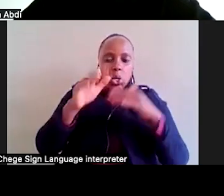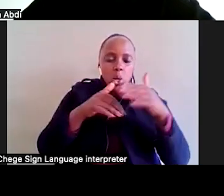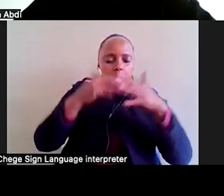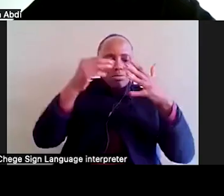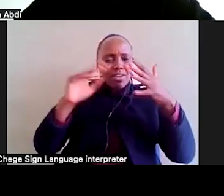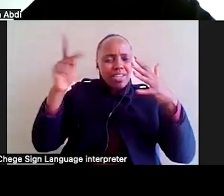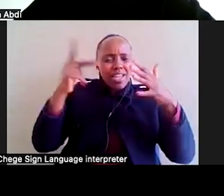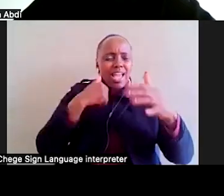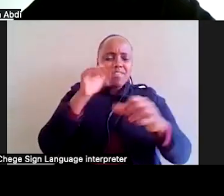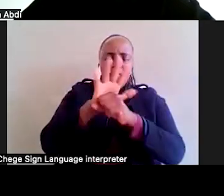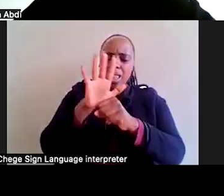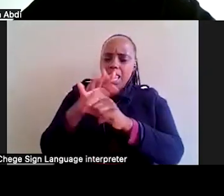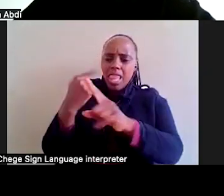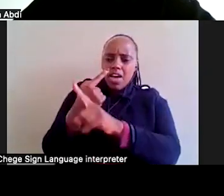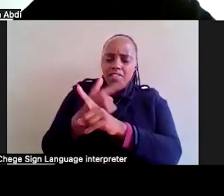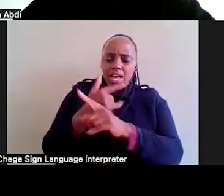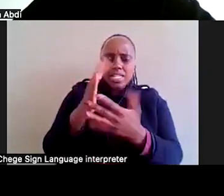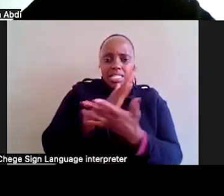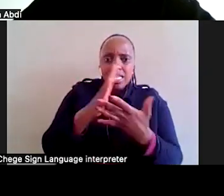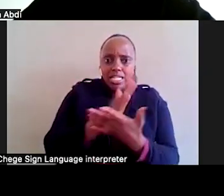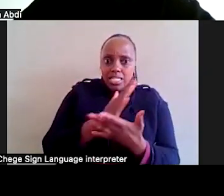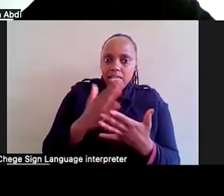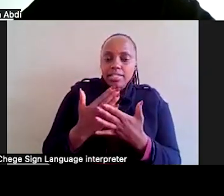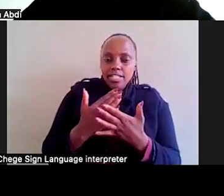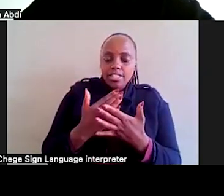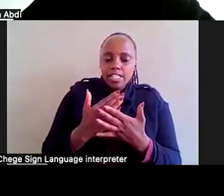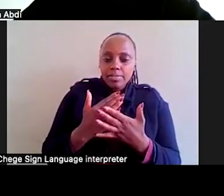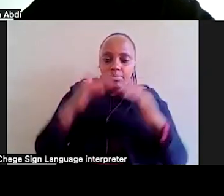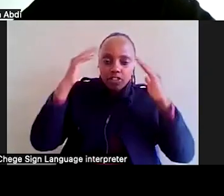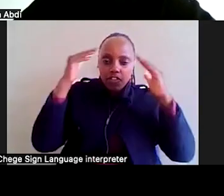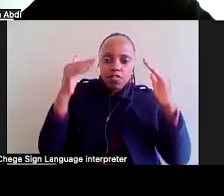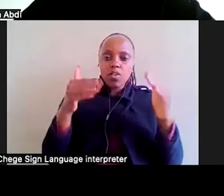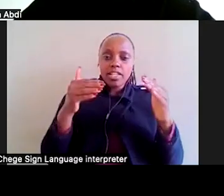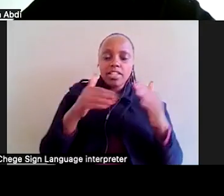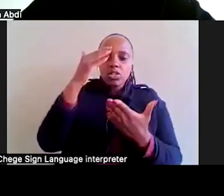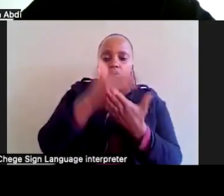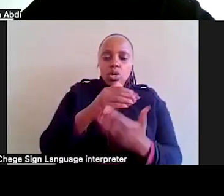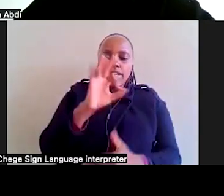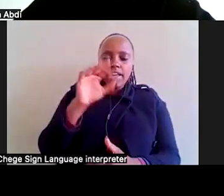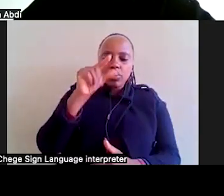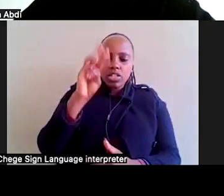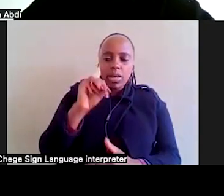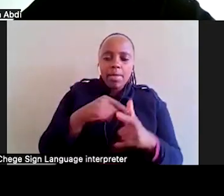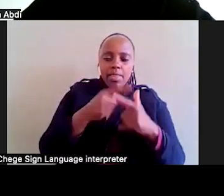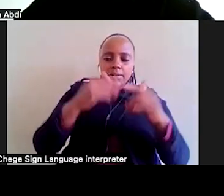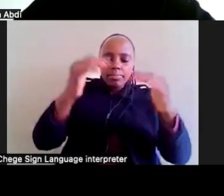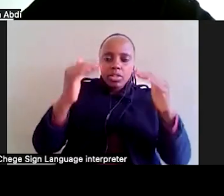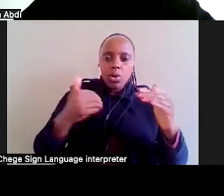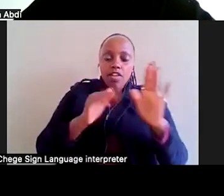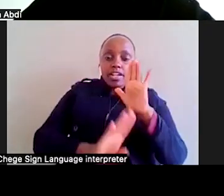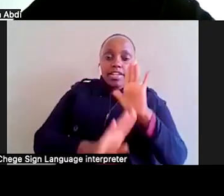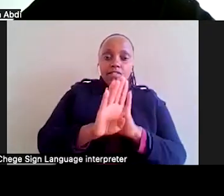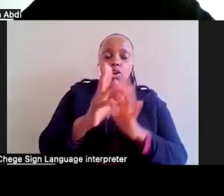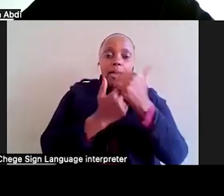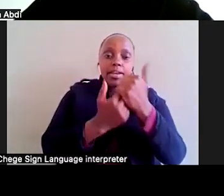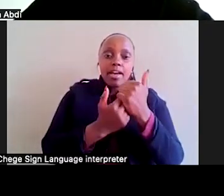a multi-sectoral kind of focus on ending FGM. And then we have our development partners, we have